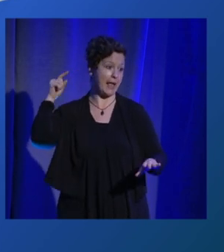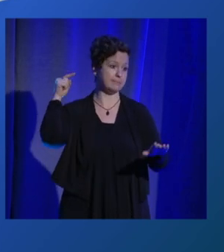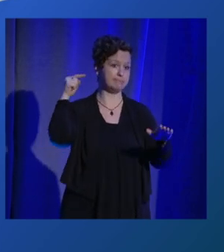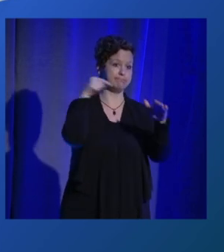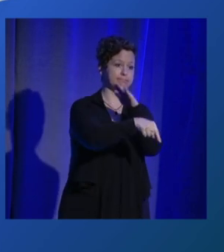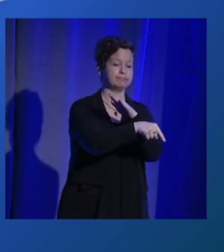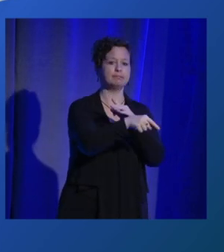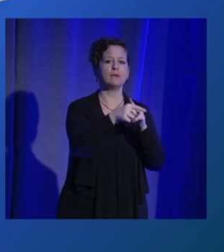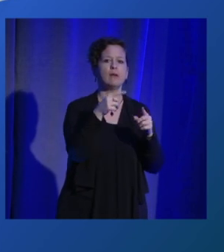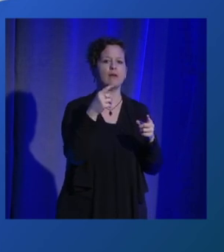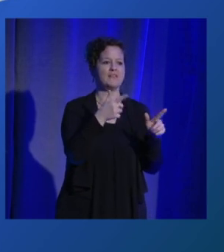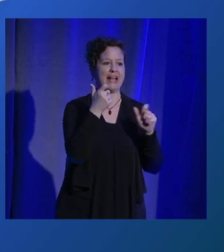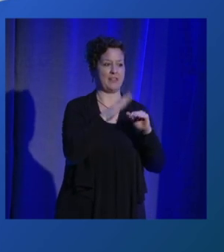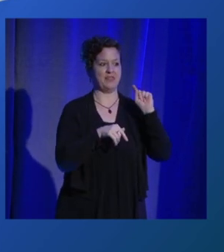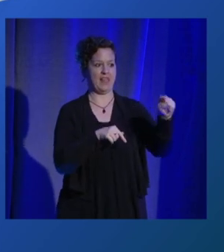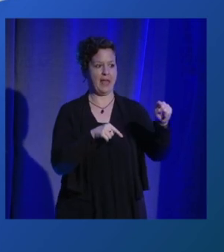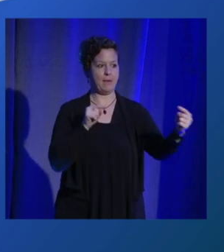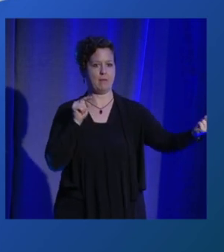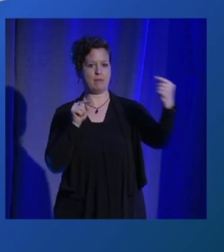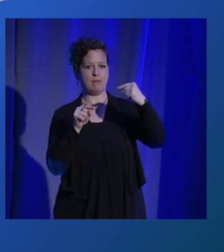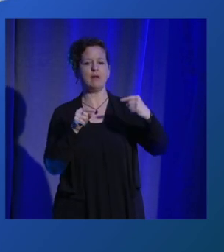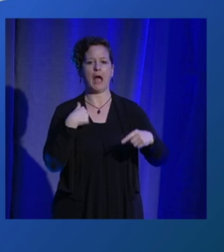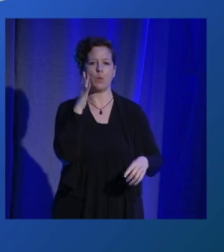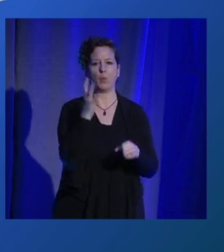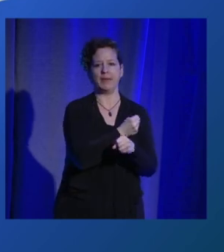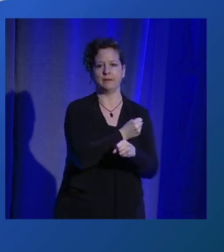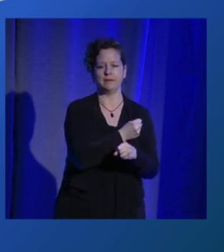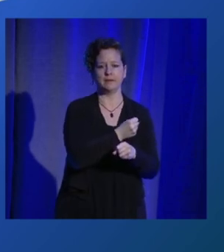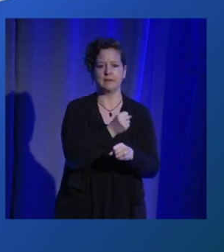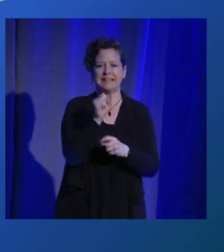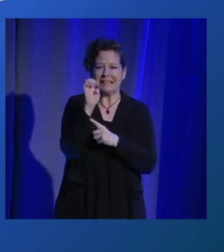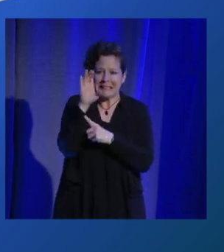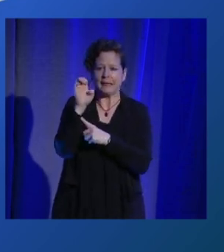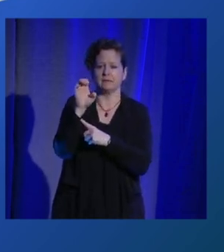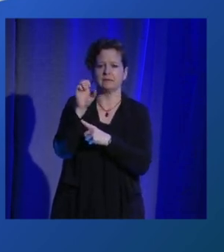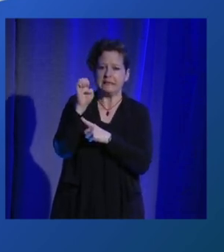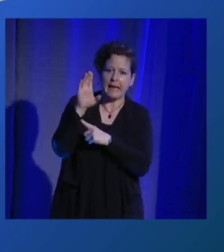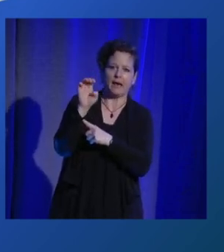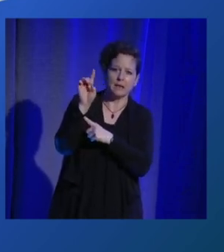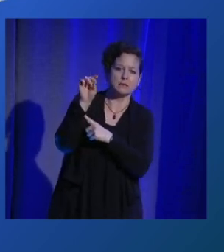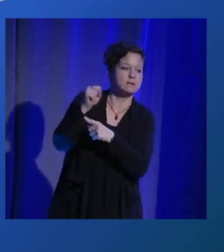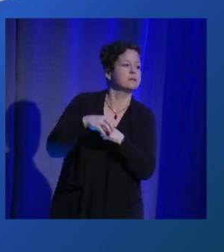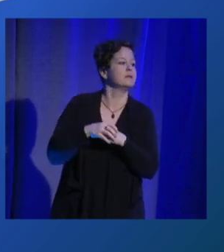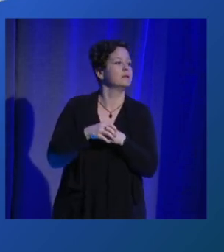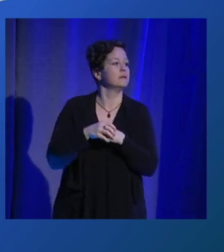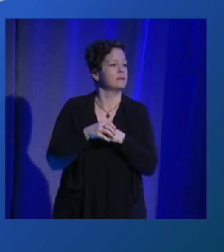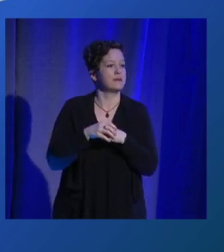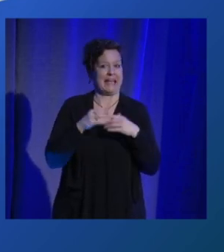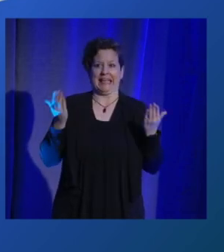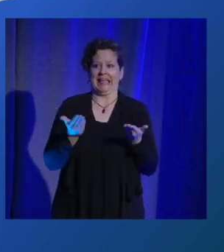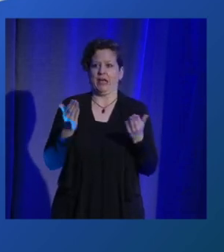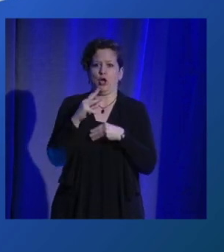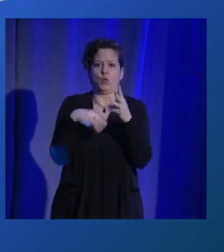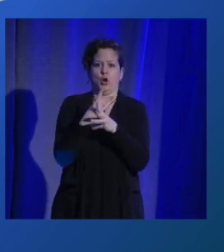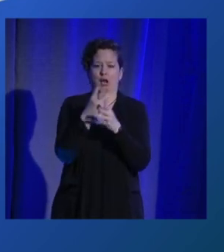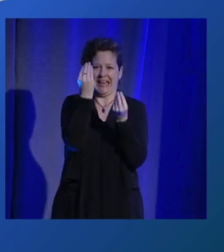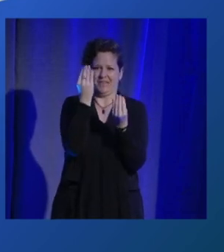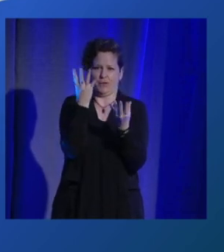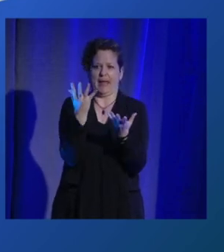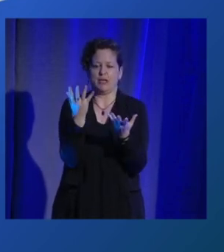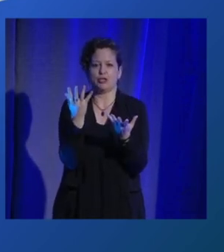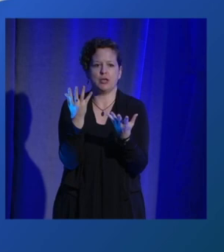me I'm going to win the fight in the world where information is hidden it's camouflage